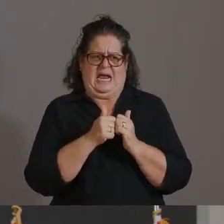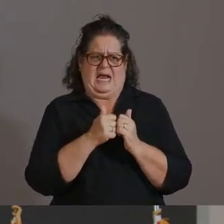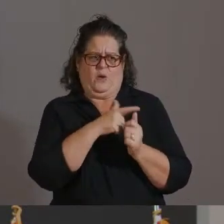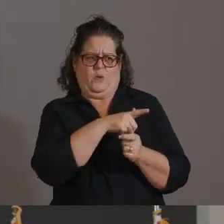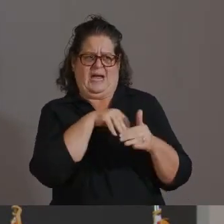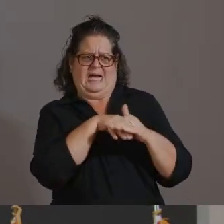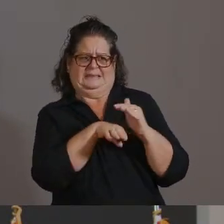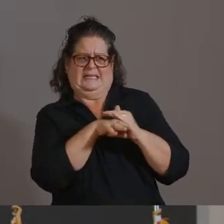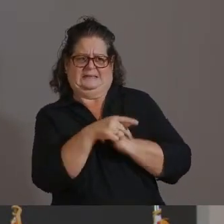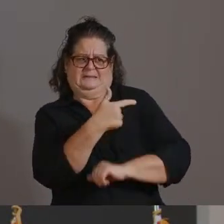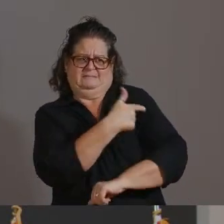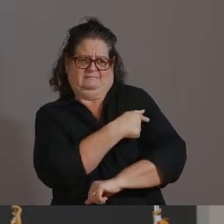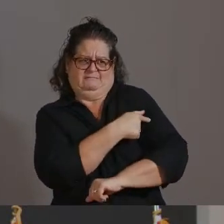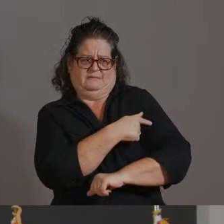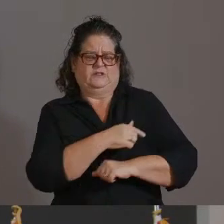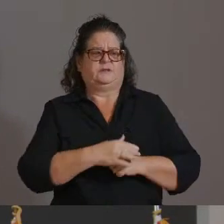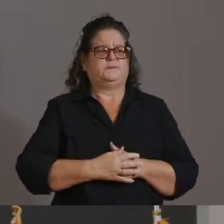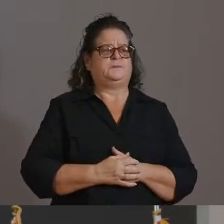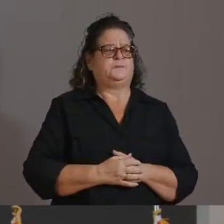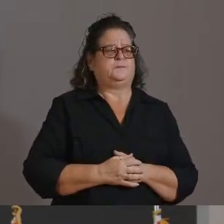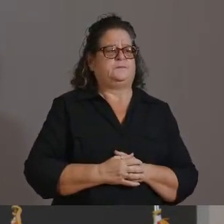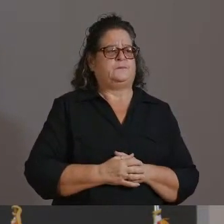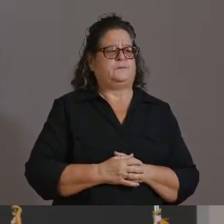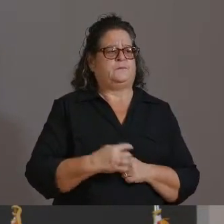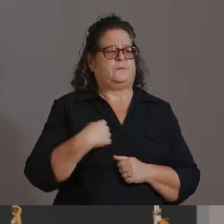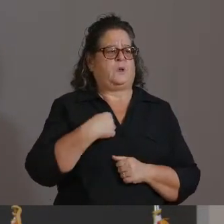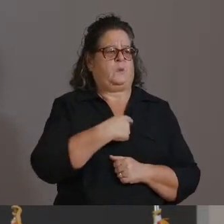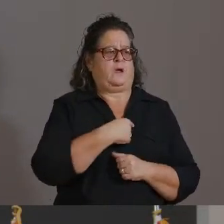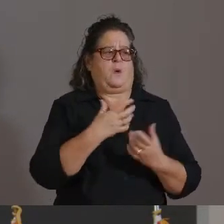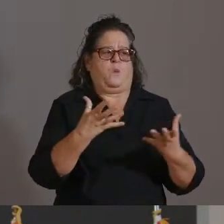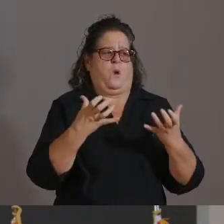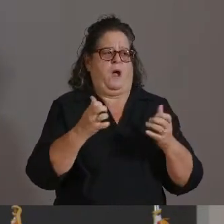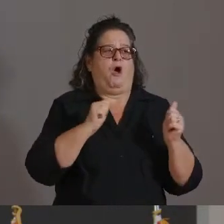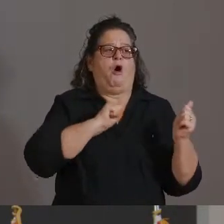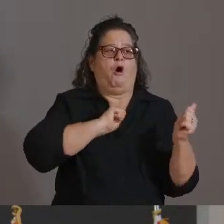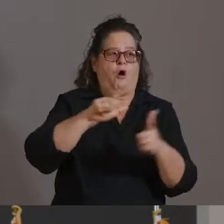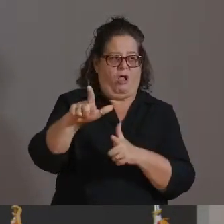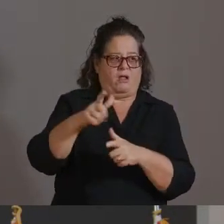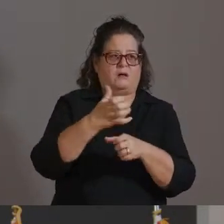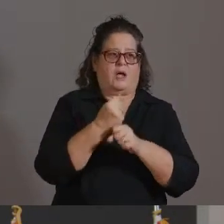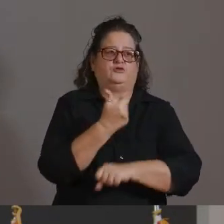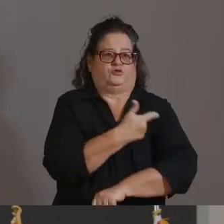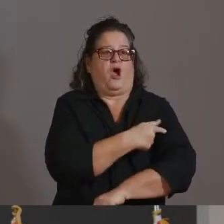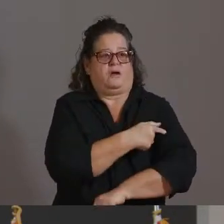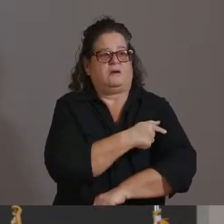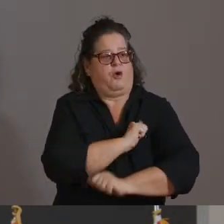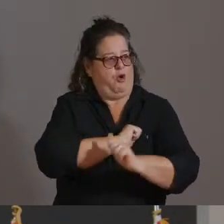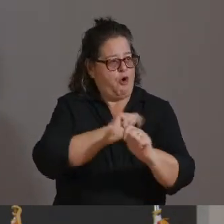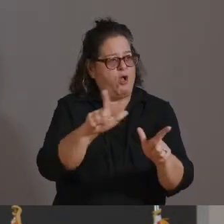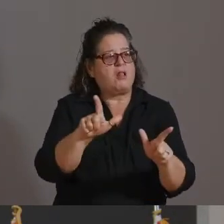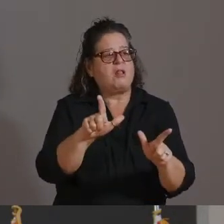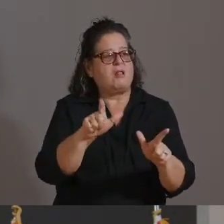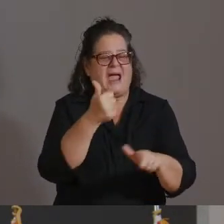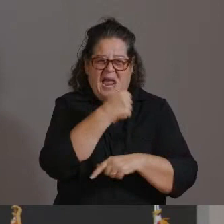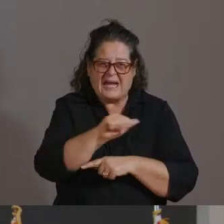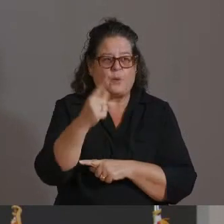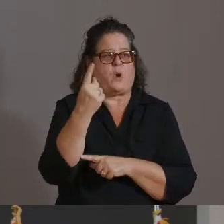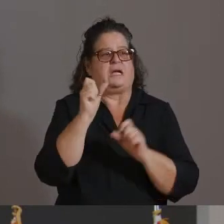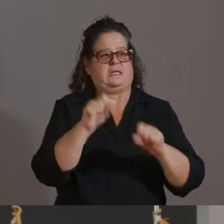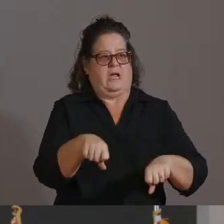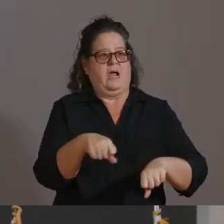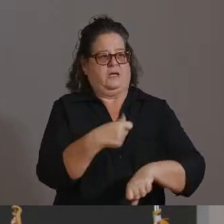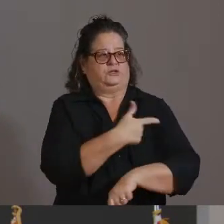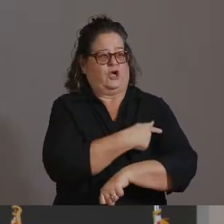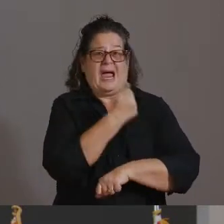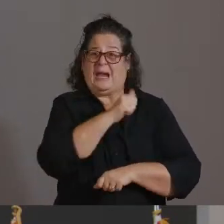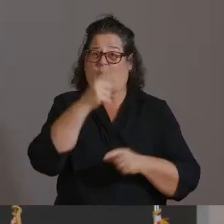shot. And anybody can contract the flu, anyone can spread the flu. So part of the way